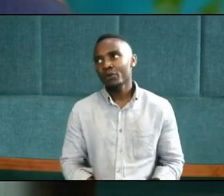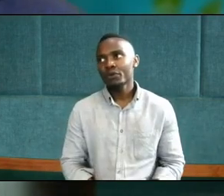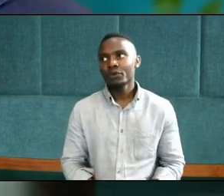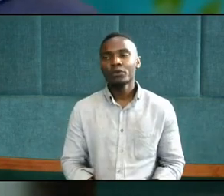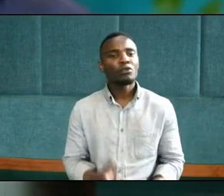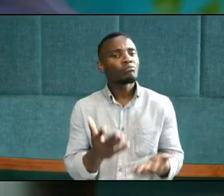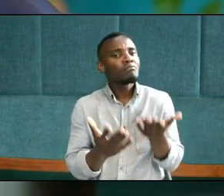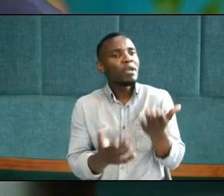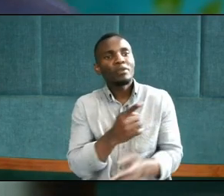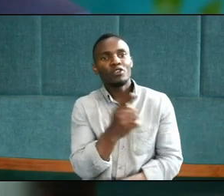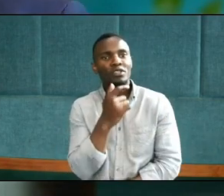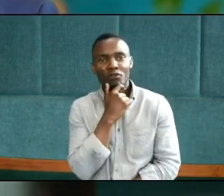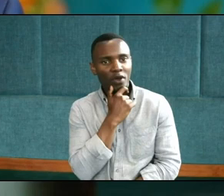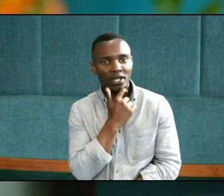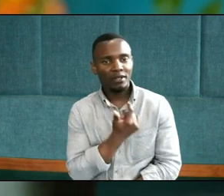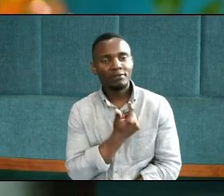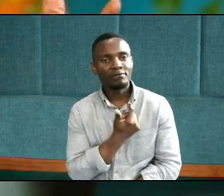wondering,